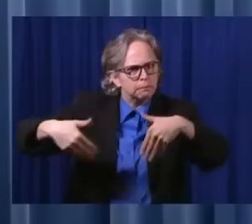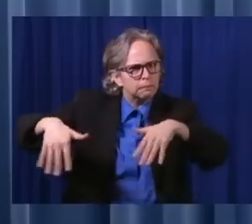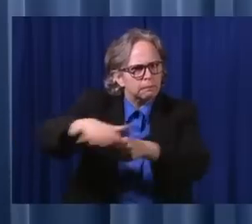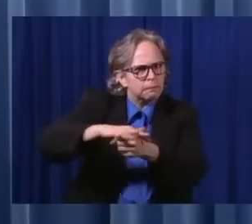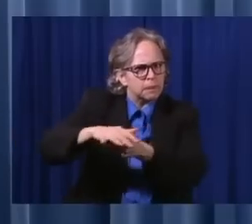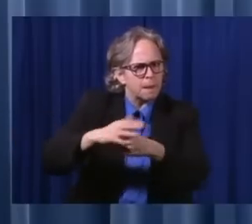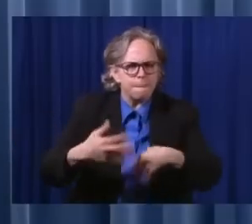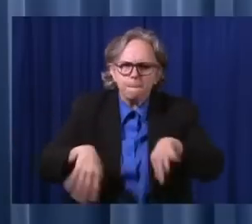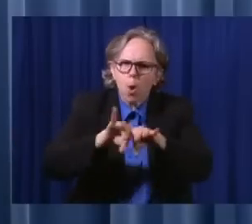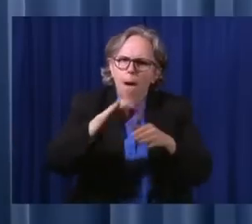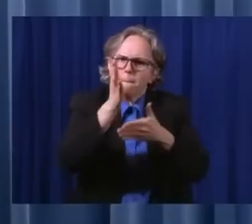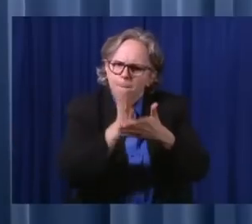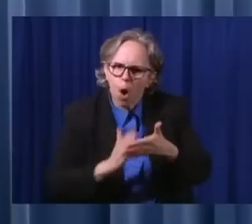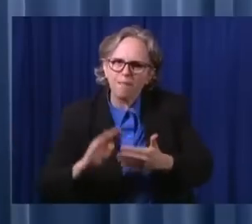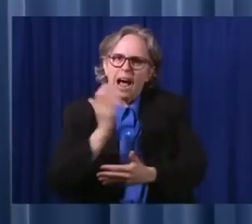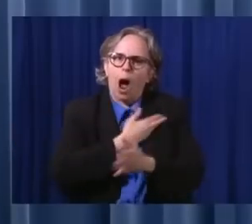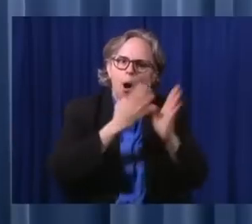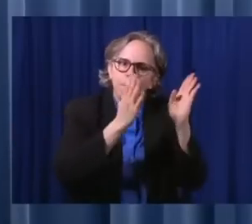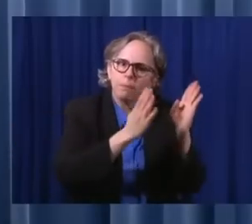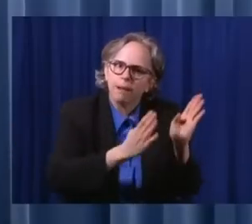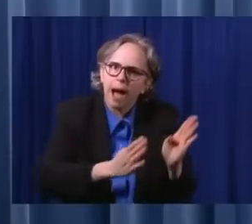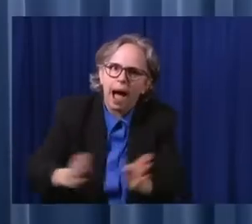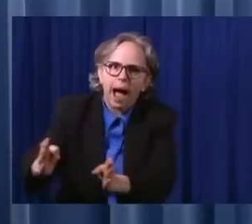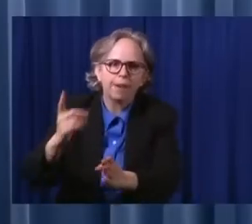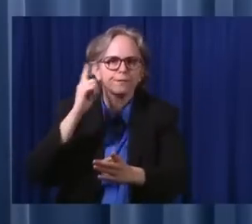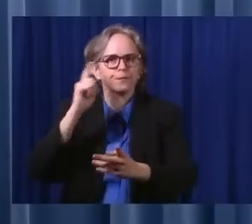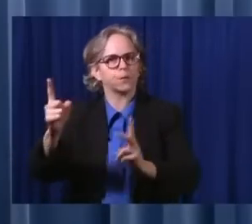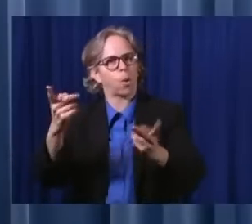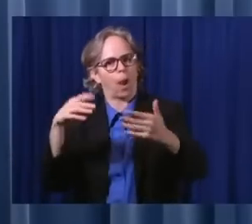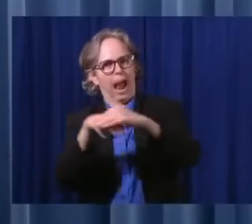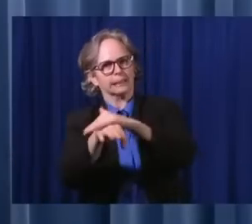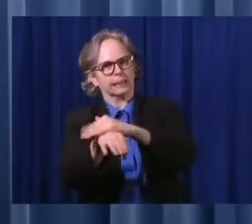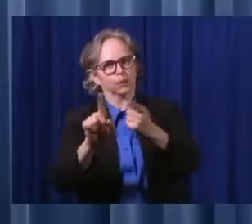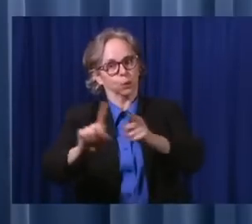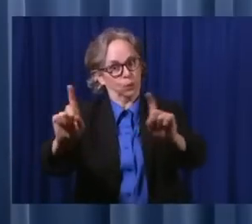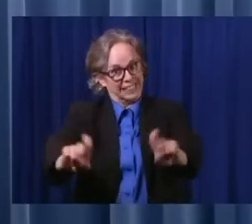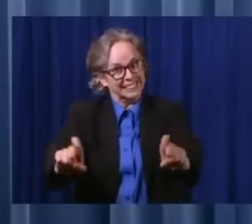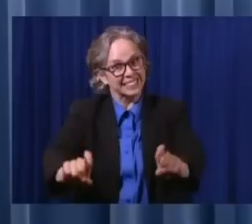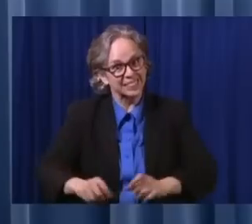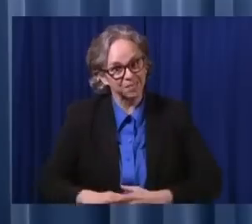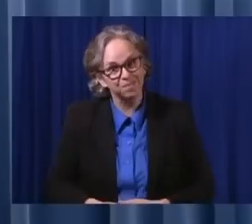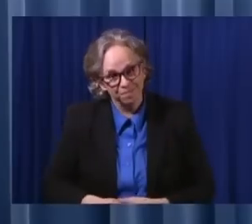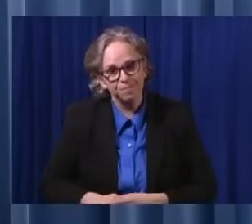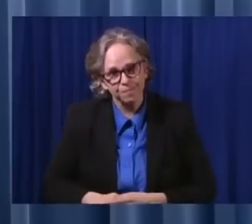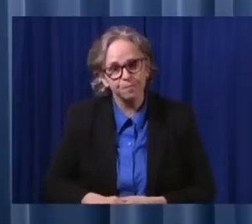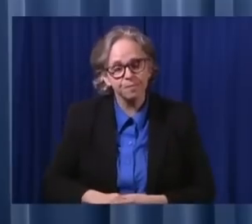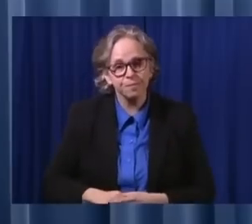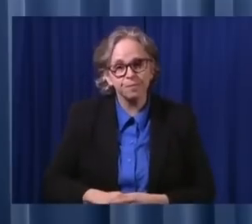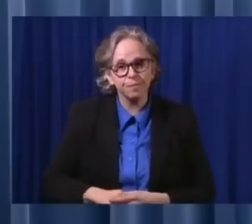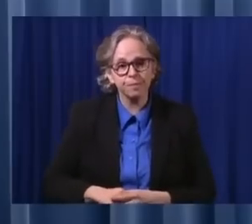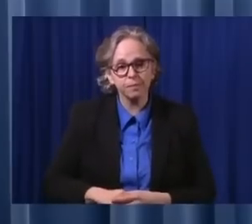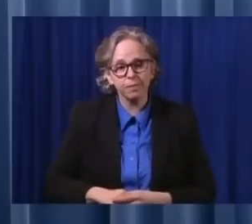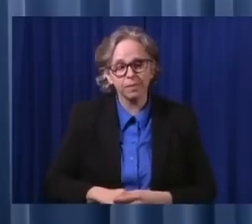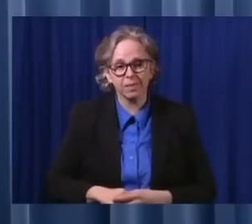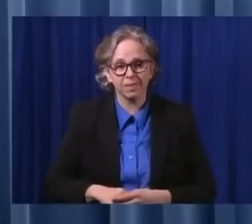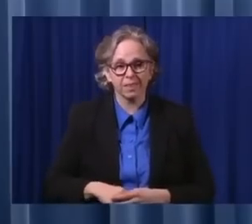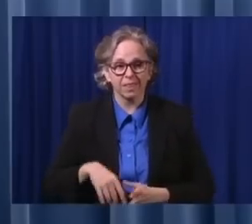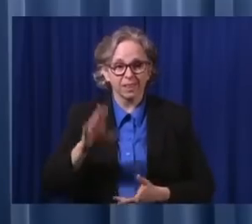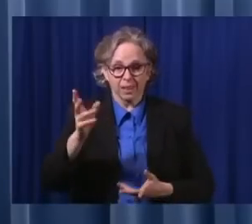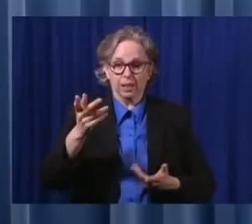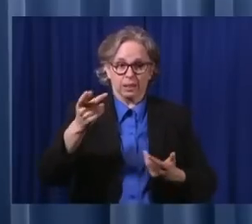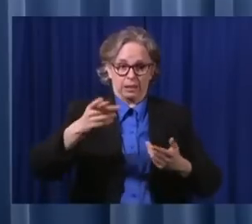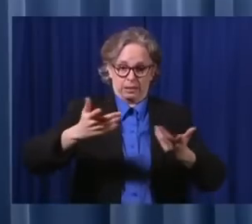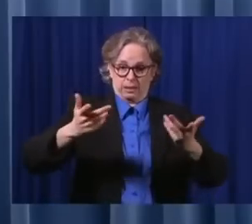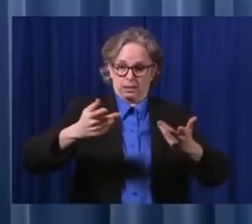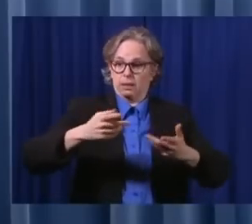beyond testing and towards a vaccine. To help Ohioans find testing locations, we're adding a